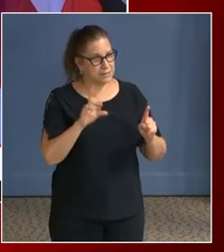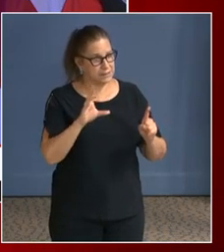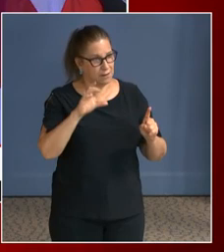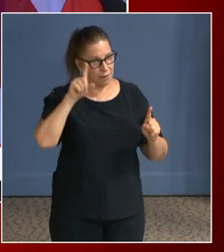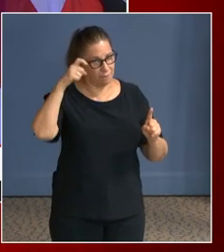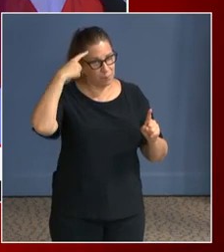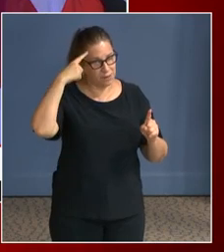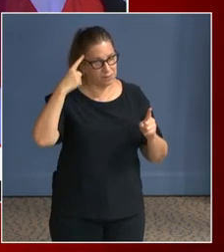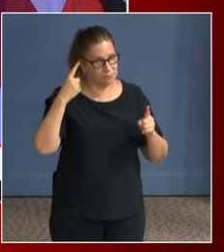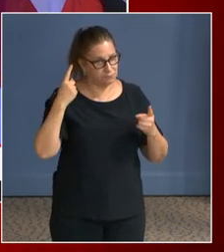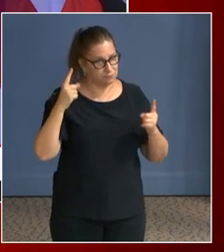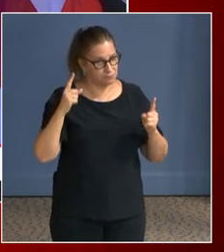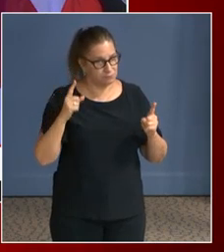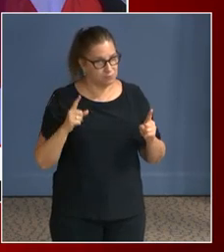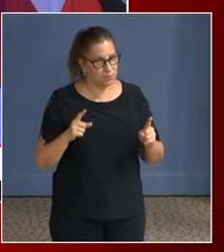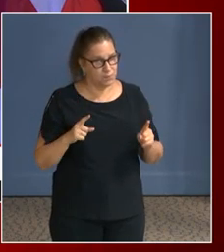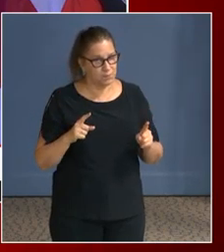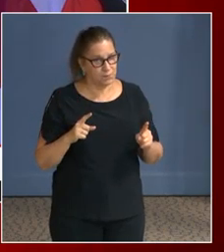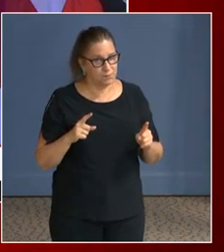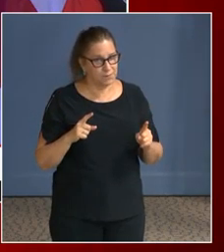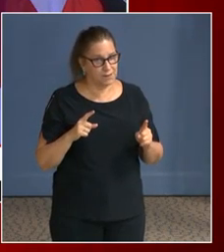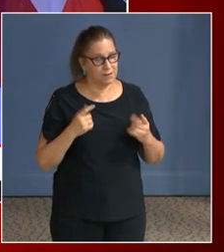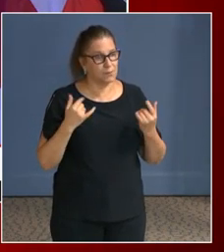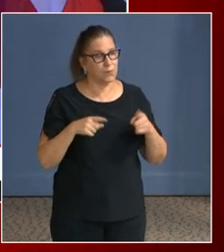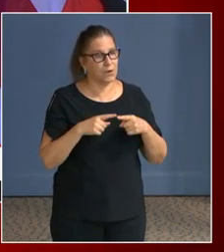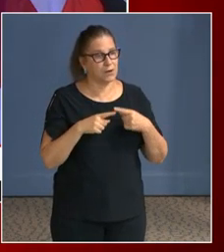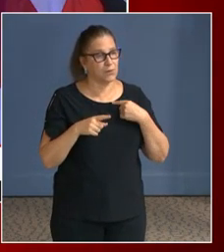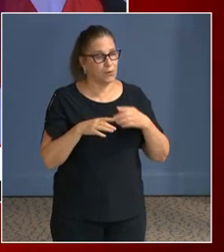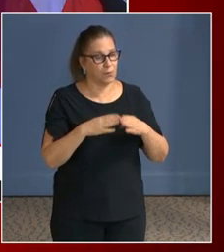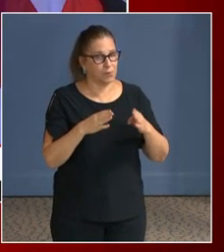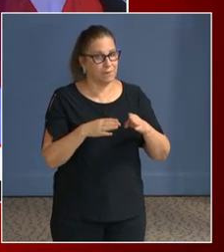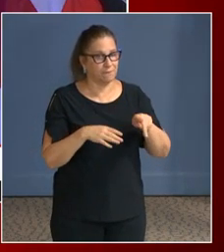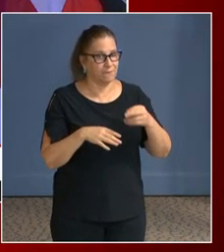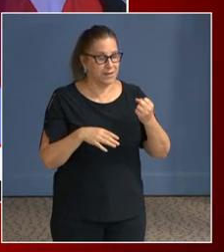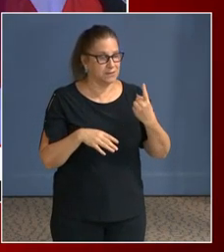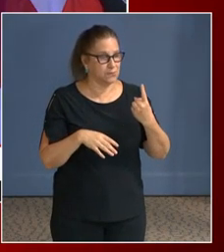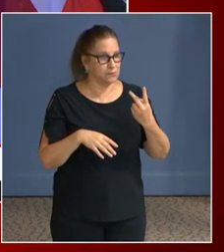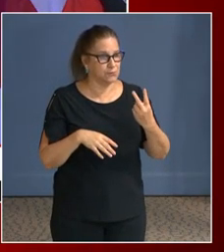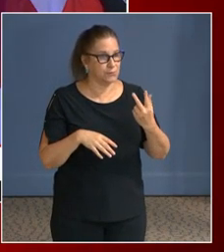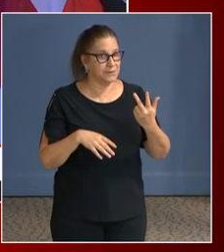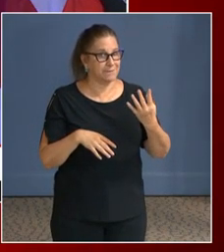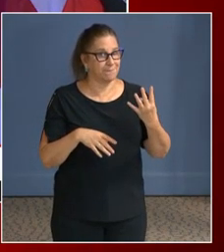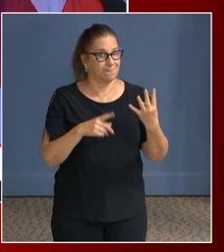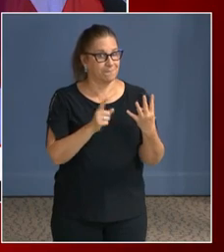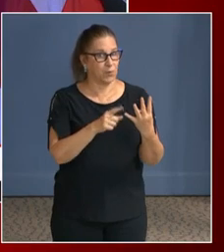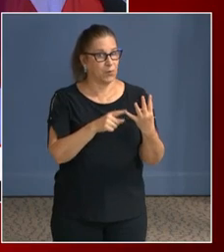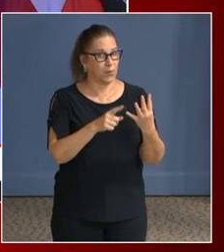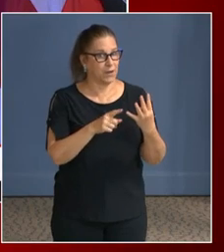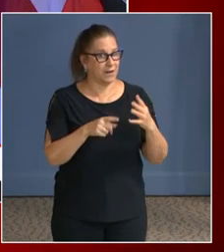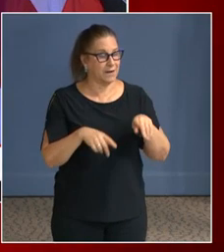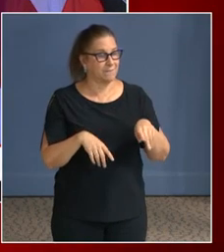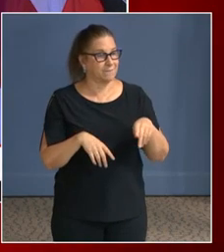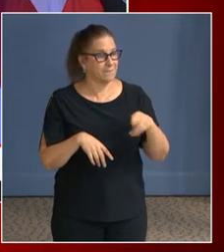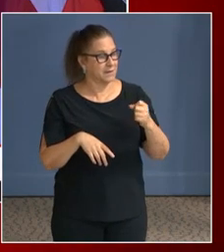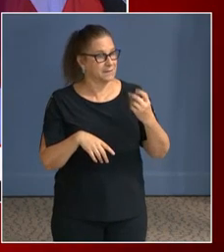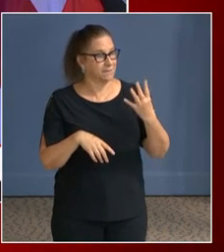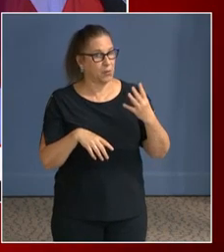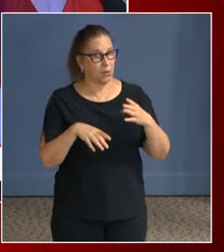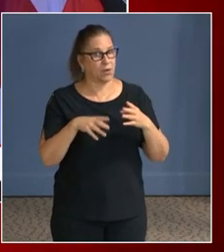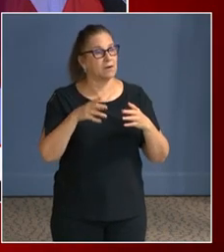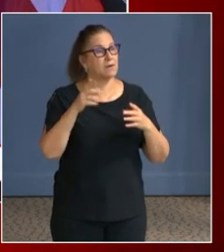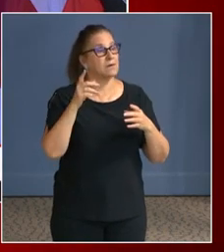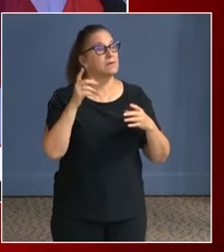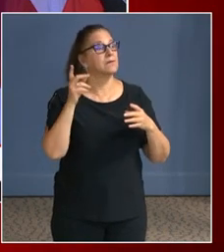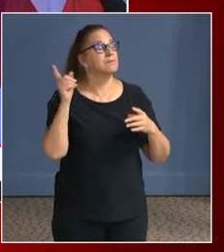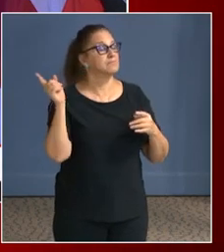it a possibility that a lot of teleworking will continue, or people will head back to their work sites? What is your sense at this